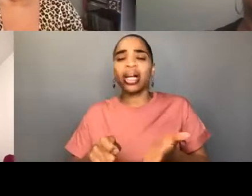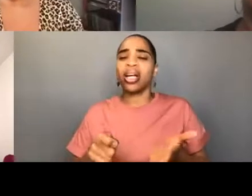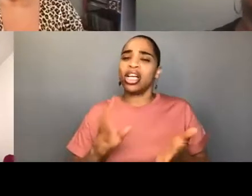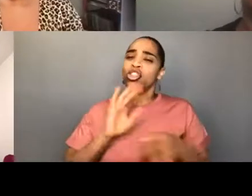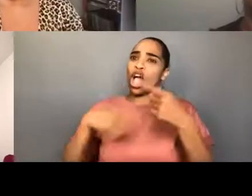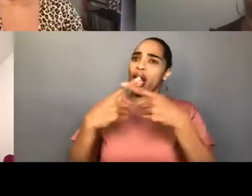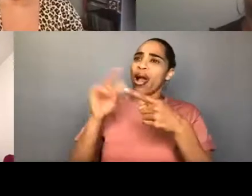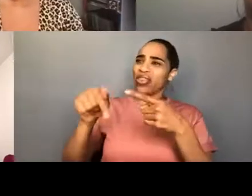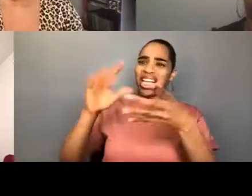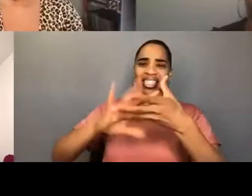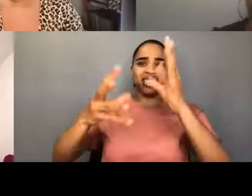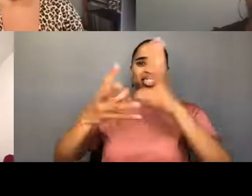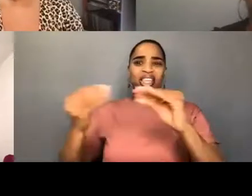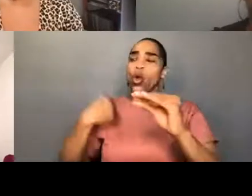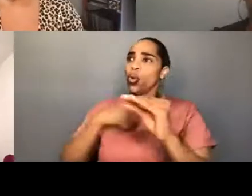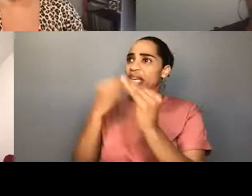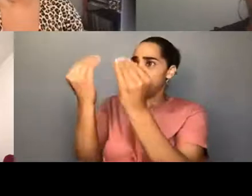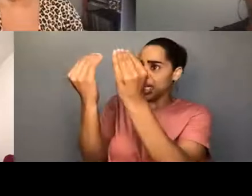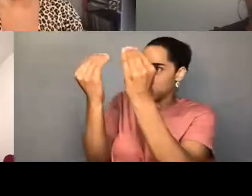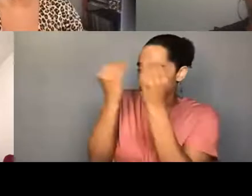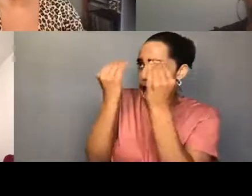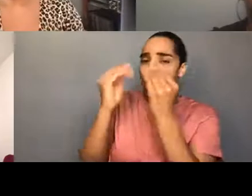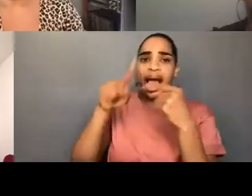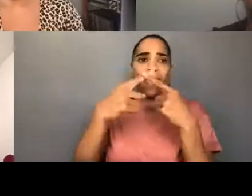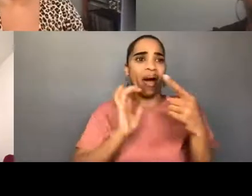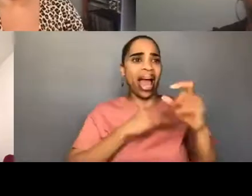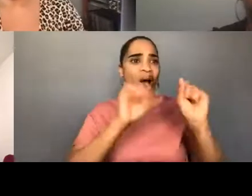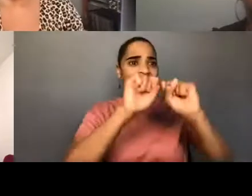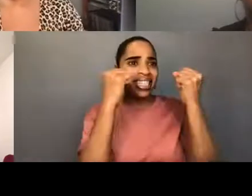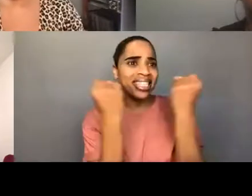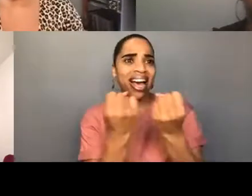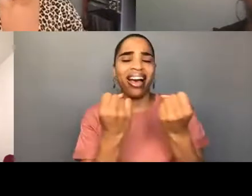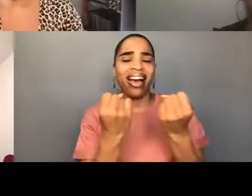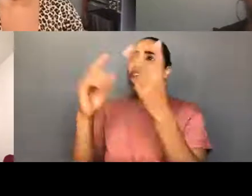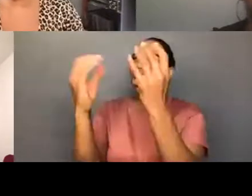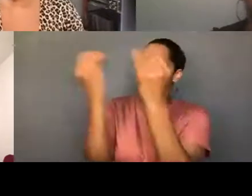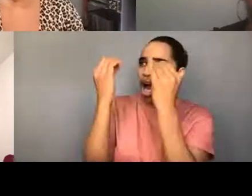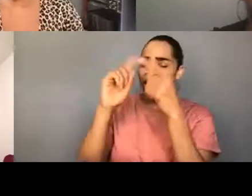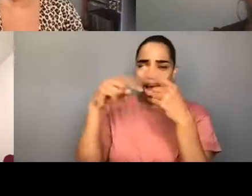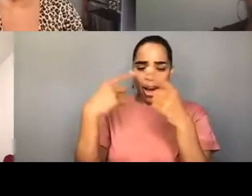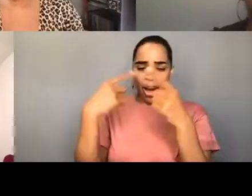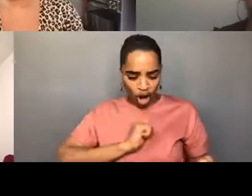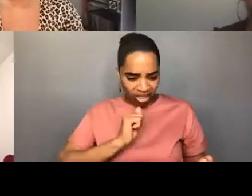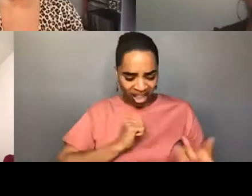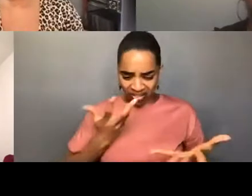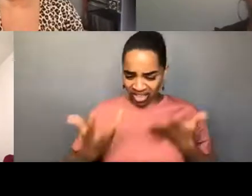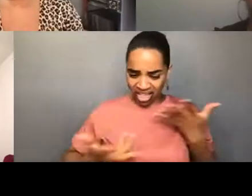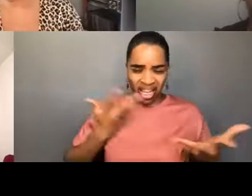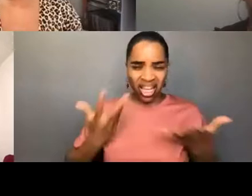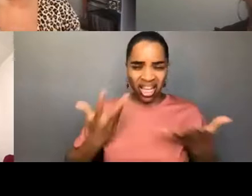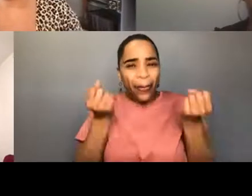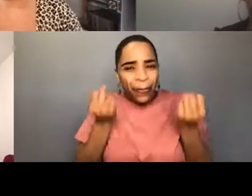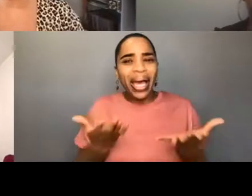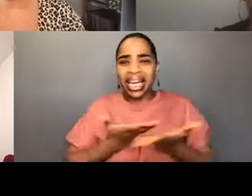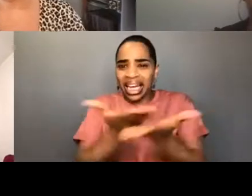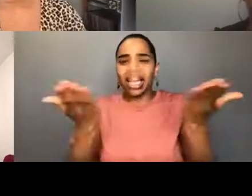and the way that we have been taught to think about our society, to think about ourselves and our community, because I know all of us have